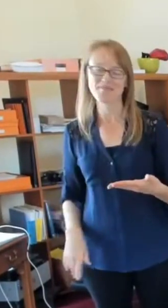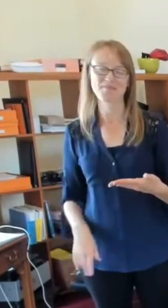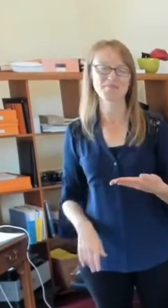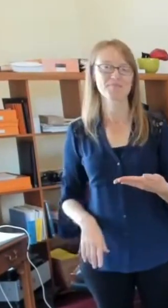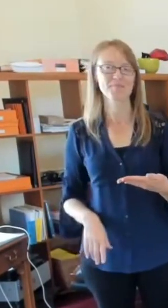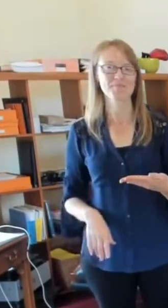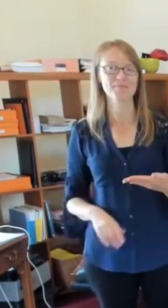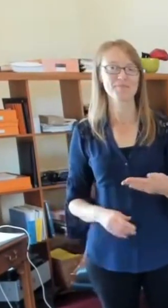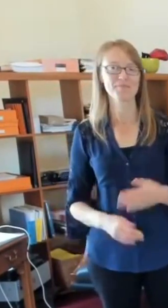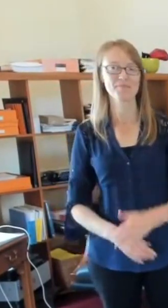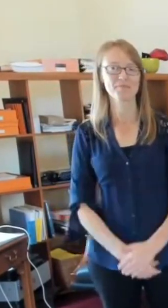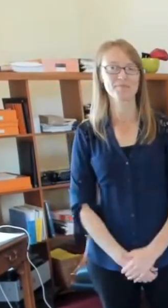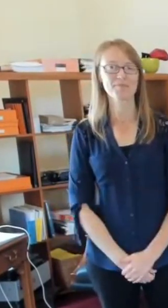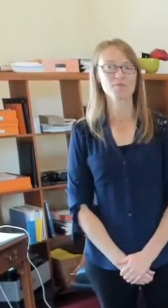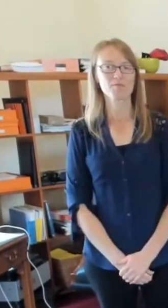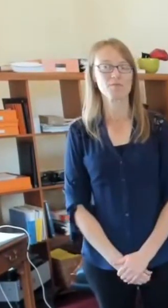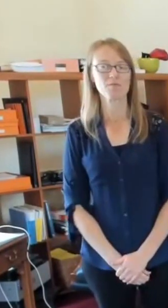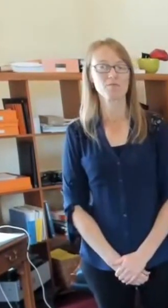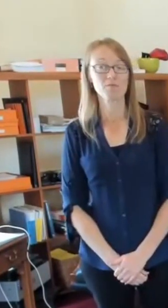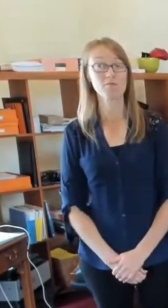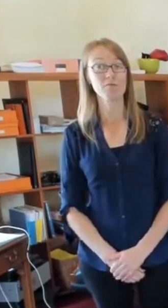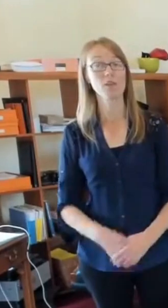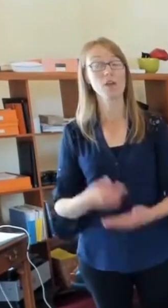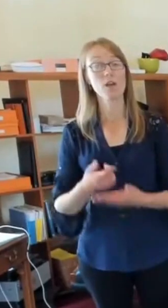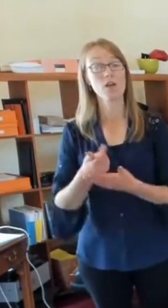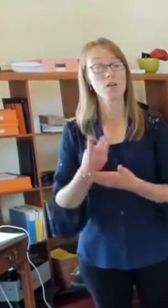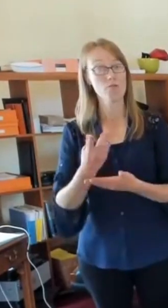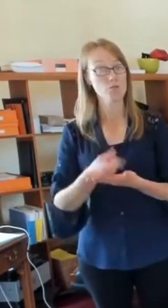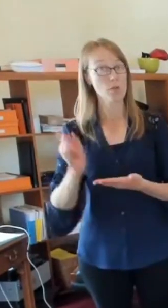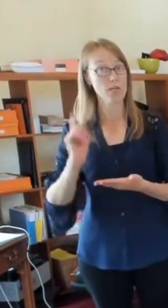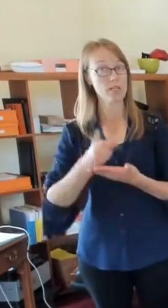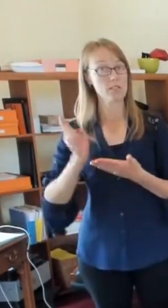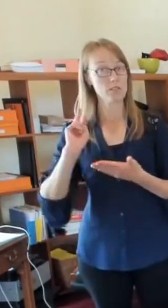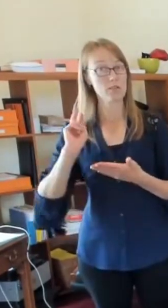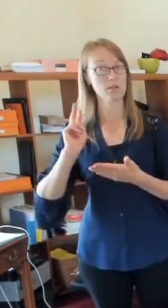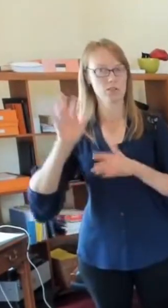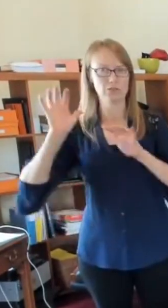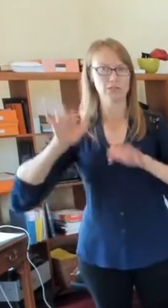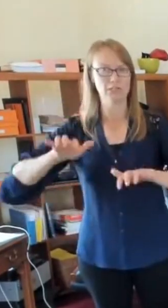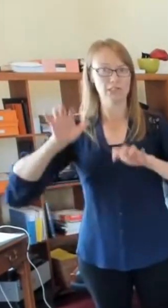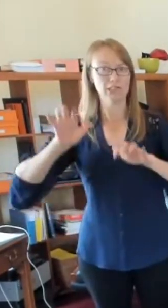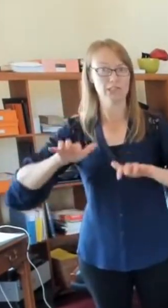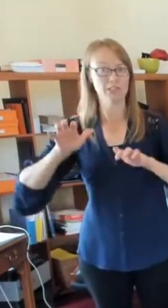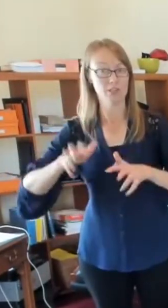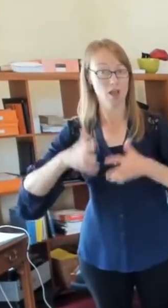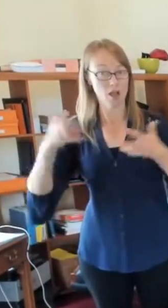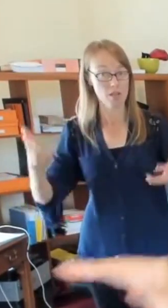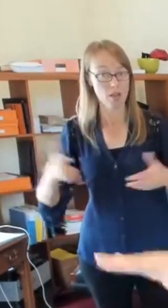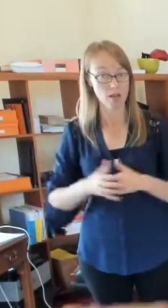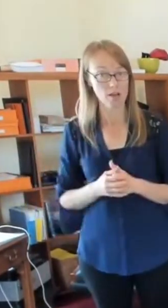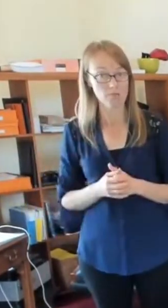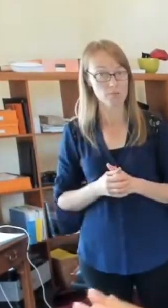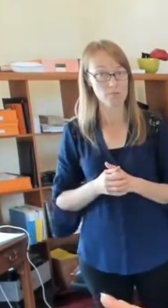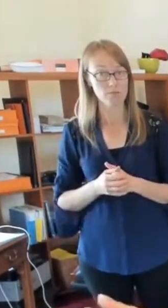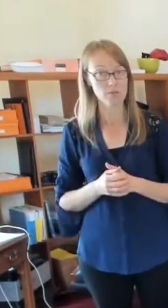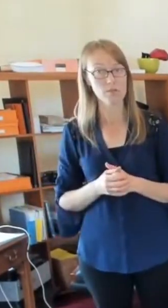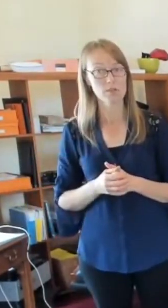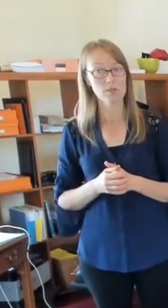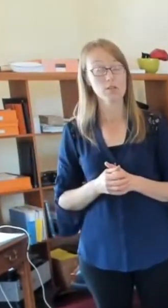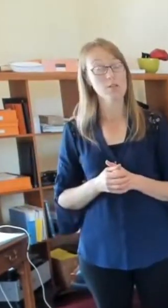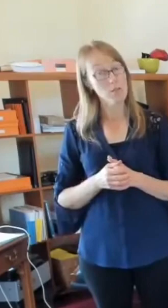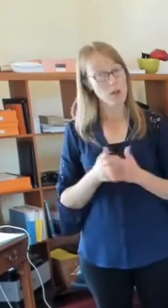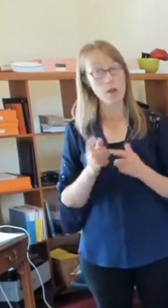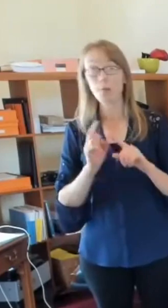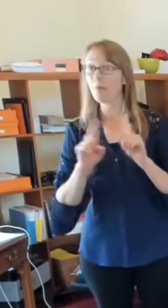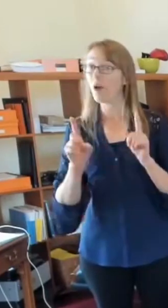So, you know, we had a lot of rain a few weeks ago. We all remember that. But the stage of the